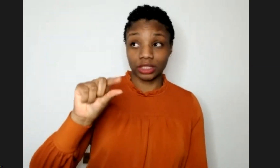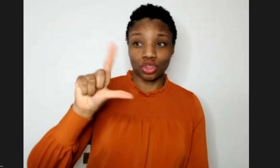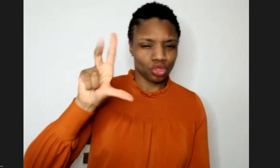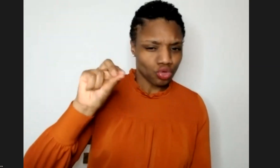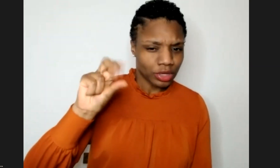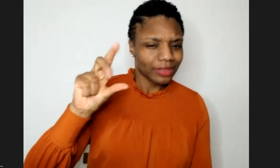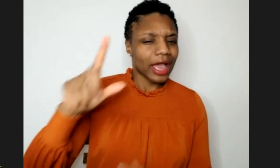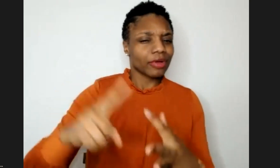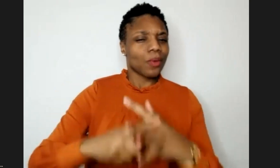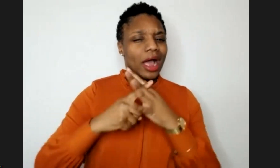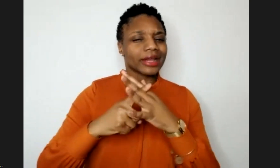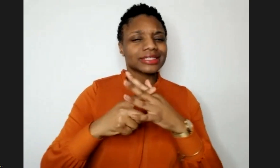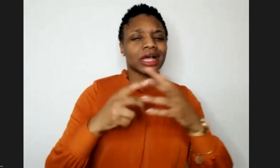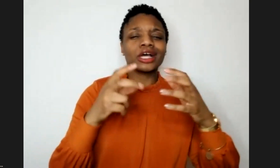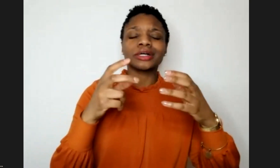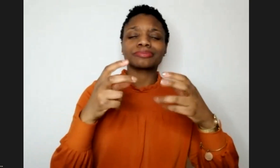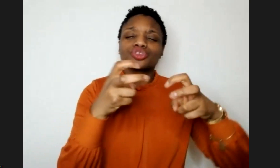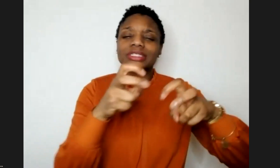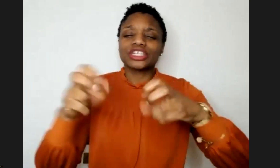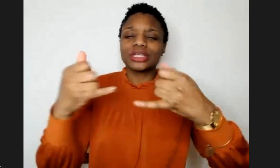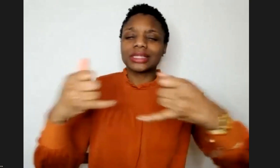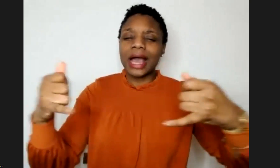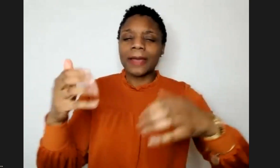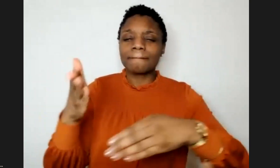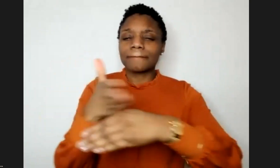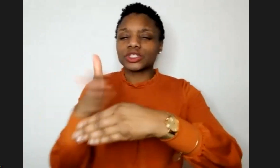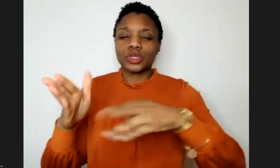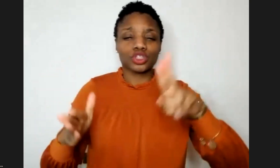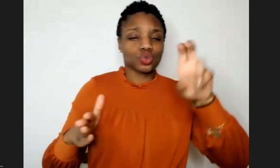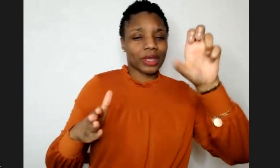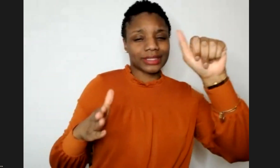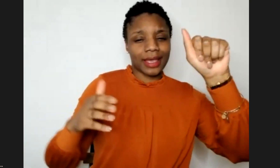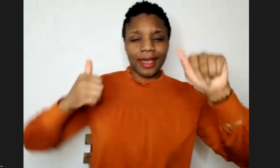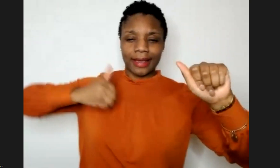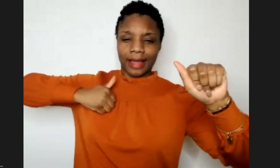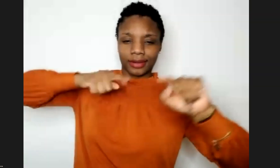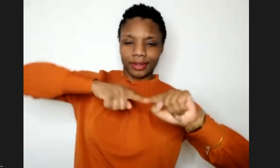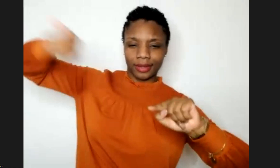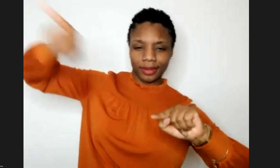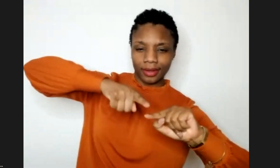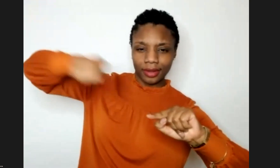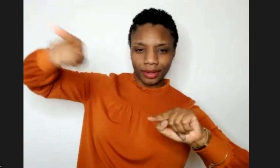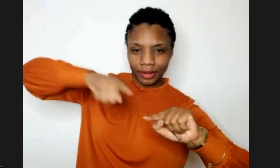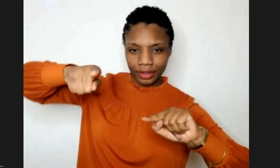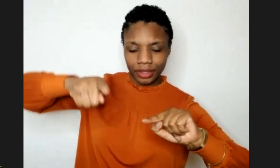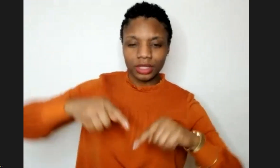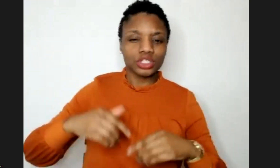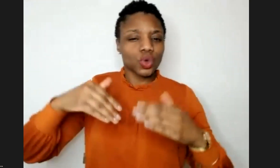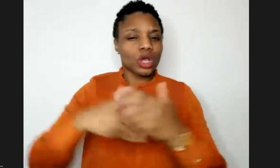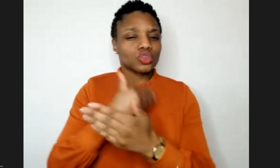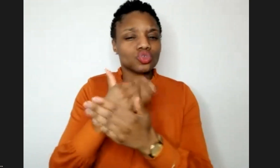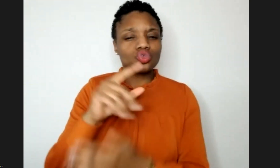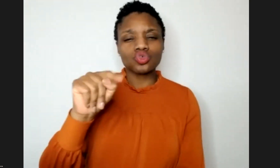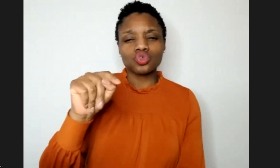transmission line between Canada and the United States. So the modeling that was done to calculate this requires the construction of a new transmission